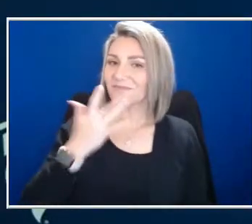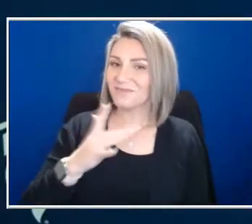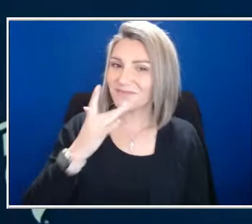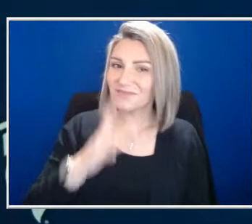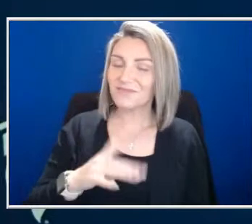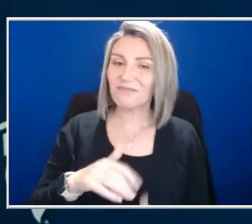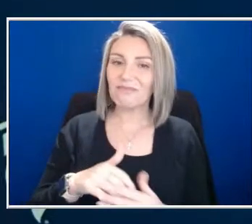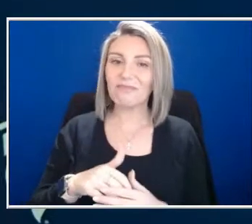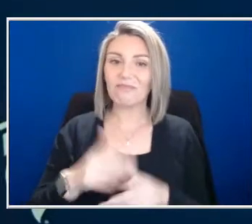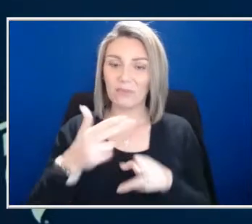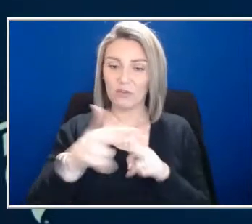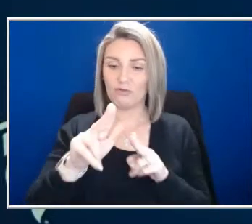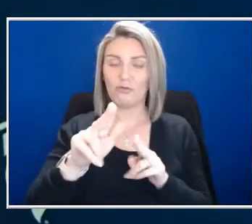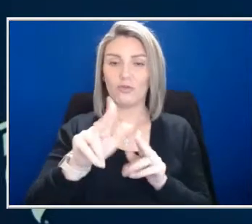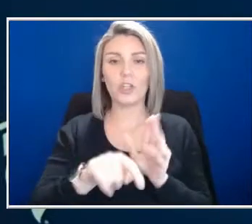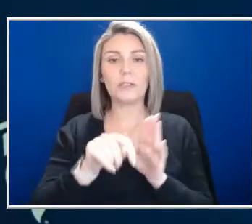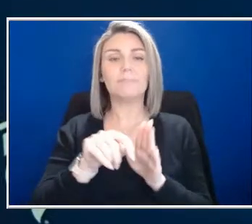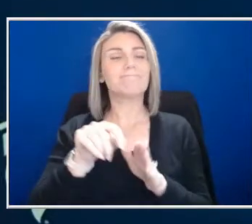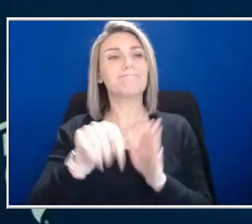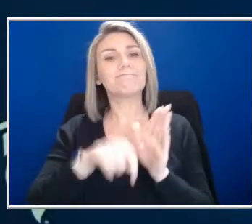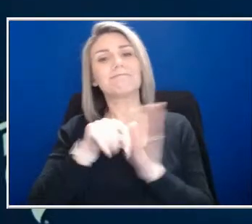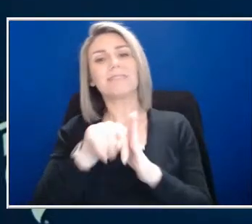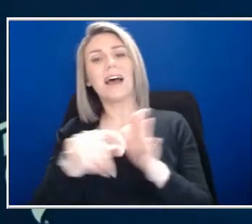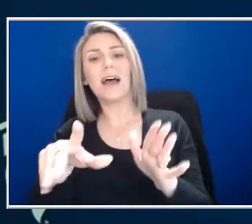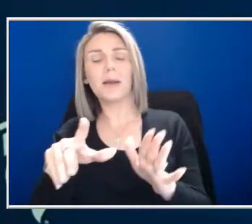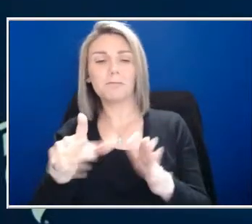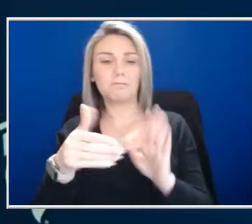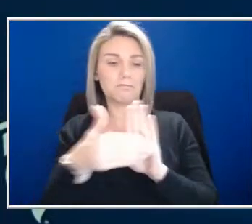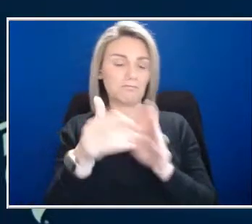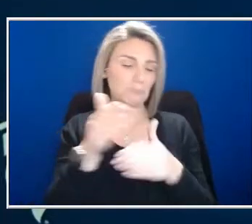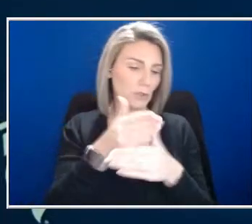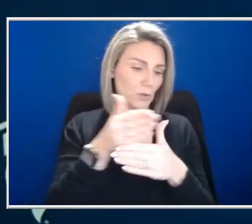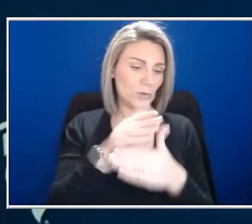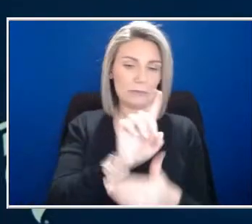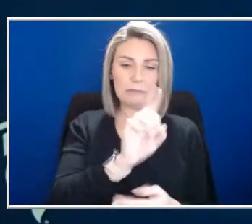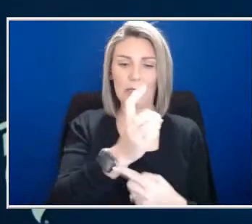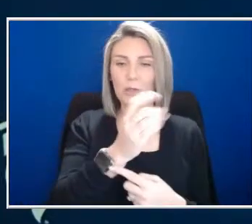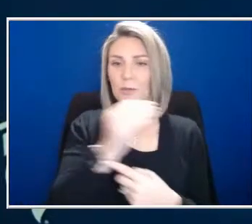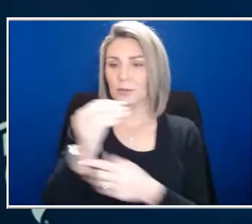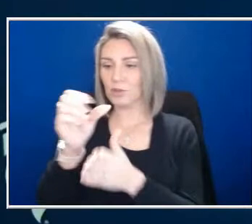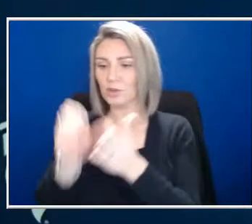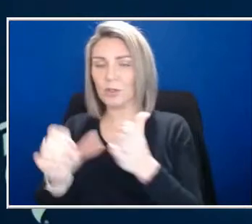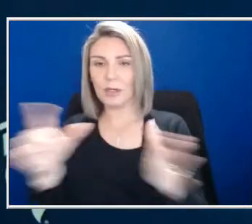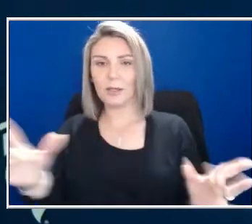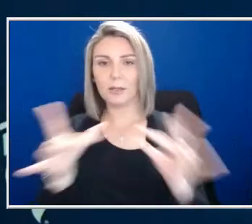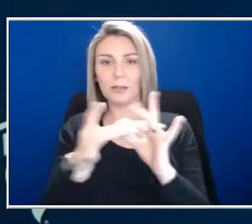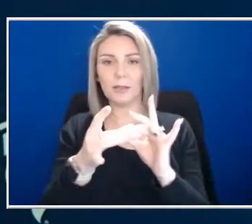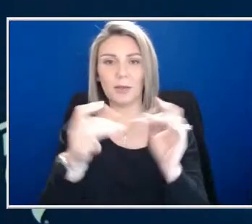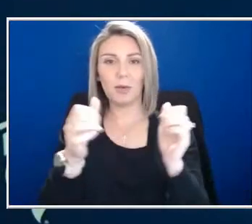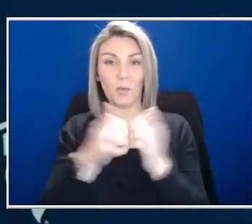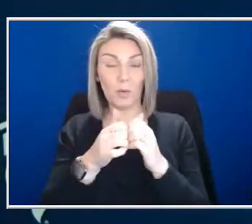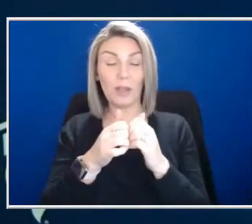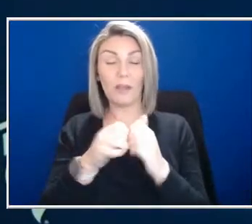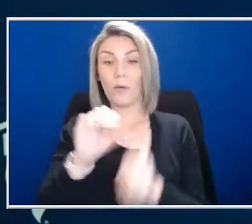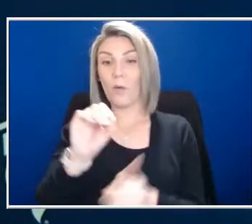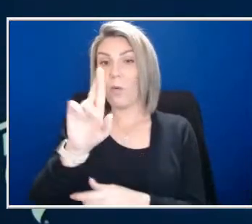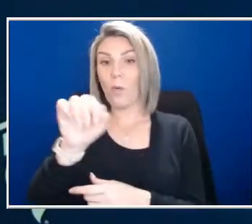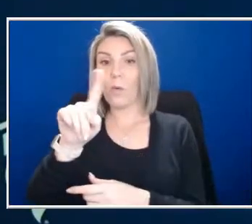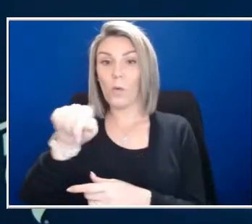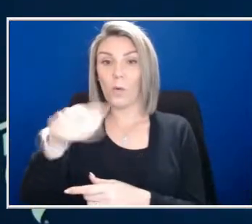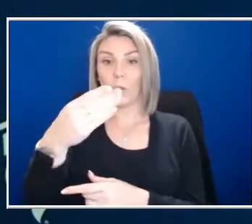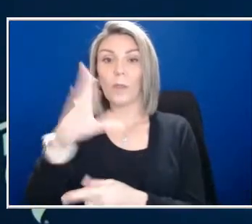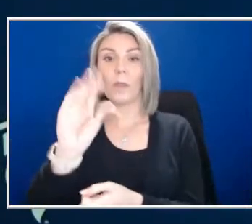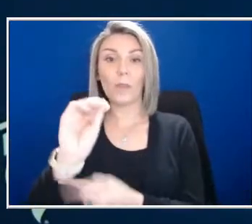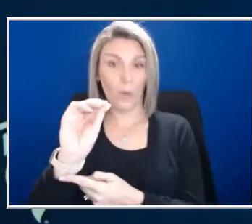short period of time between my diagnosis and my surgery, I actually connected with an orthopedic spine surgeon at Brown University who has the same